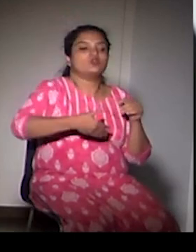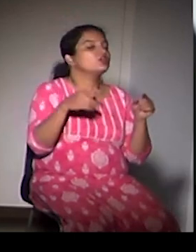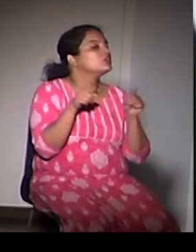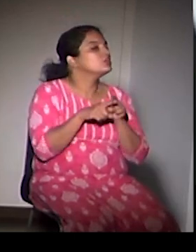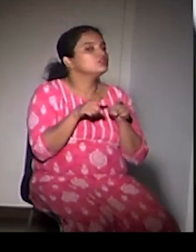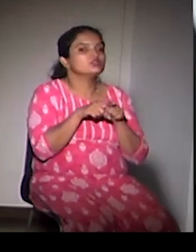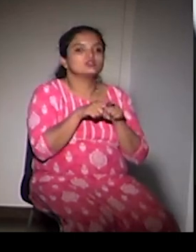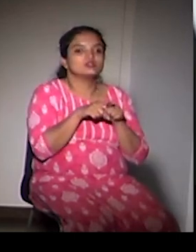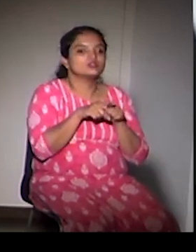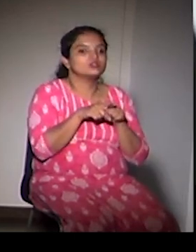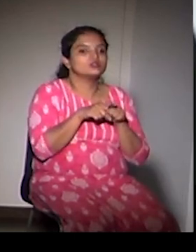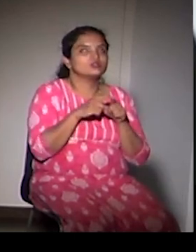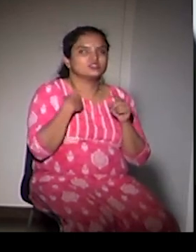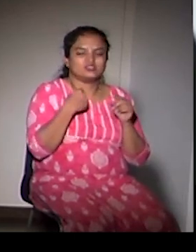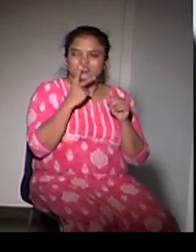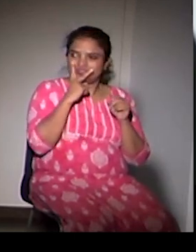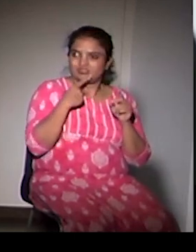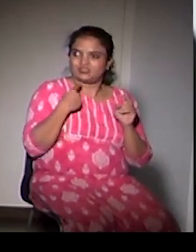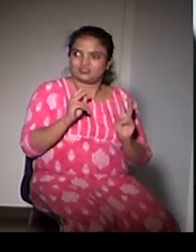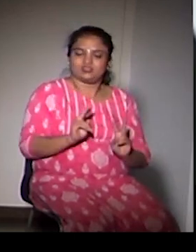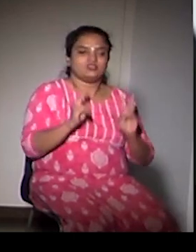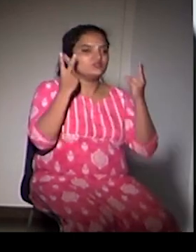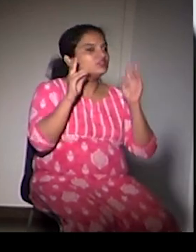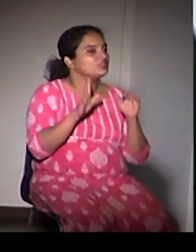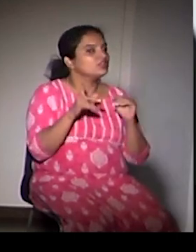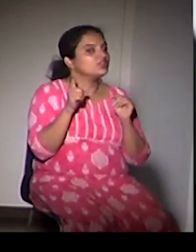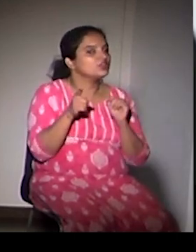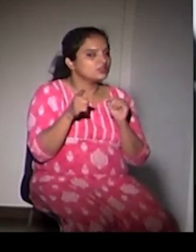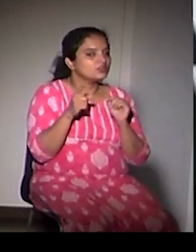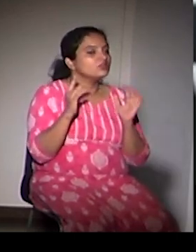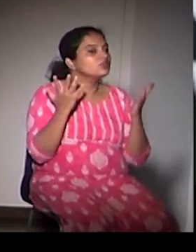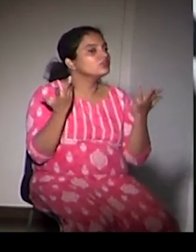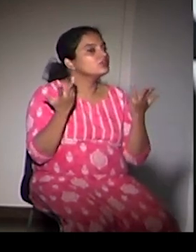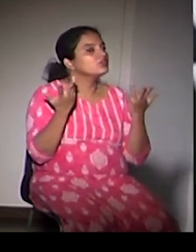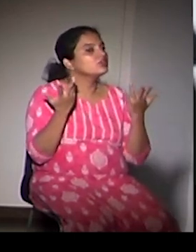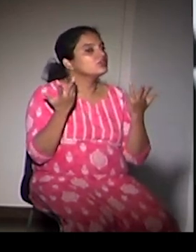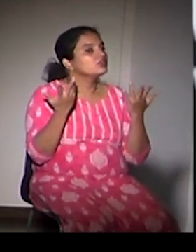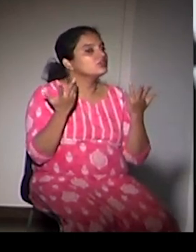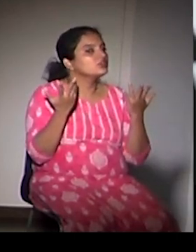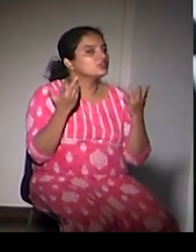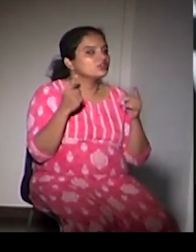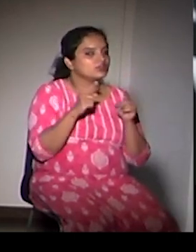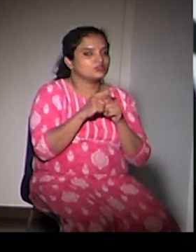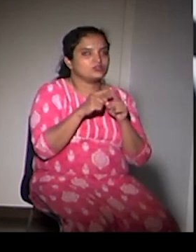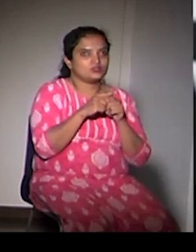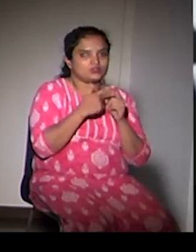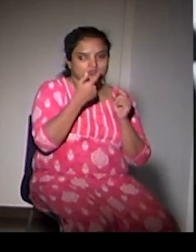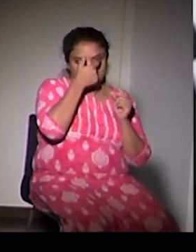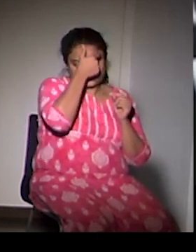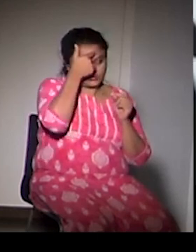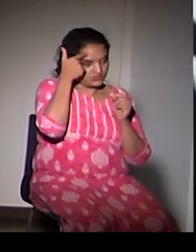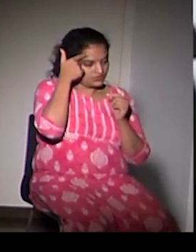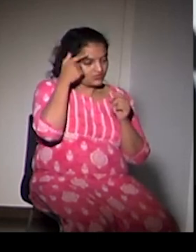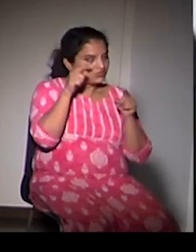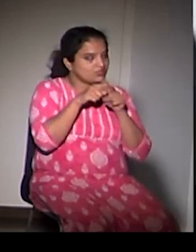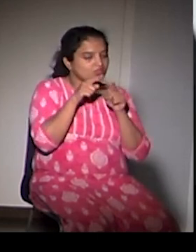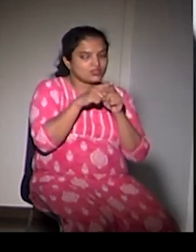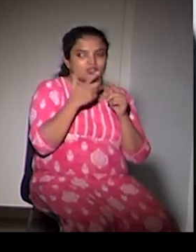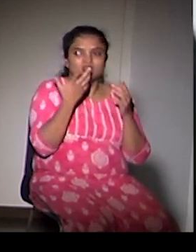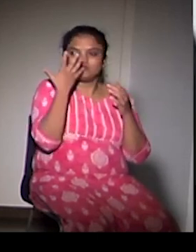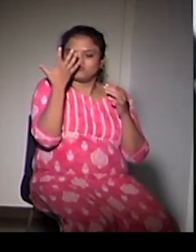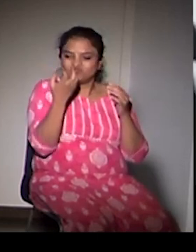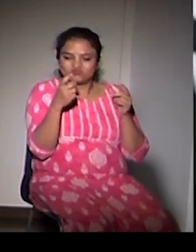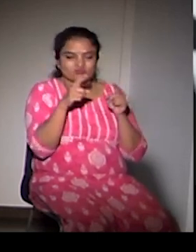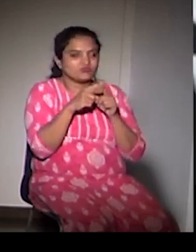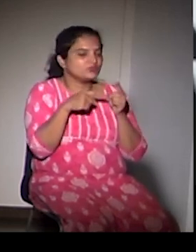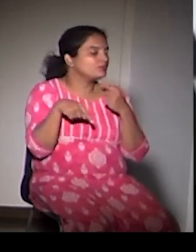That actually would have been quite difficult to do because getting the accurate fit with the mortar drying as you do